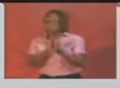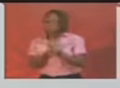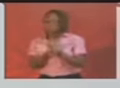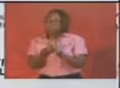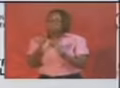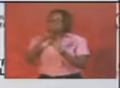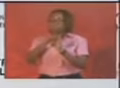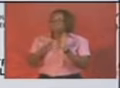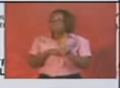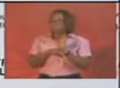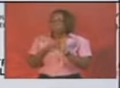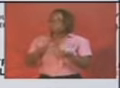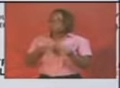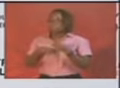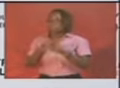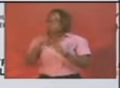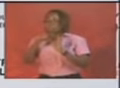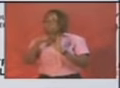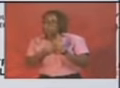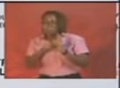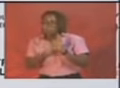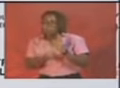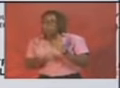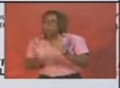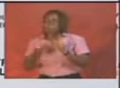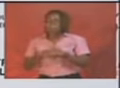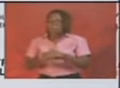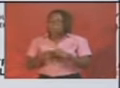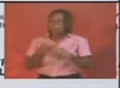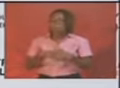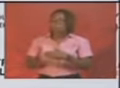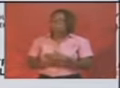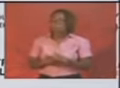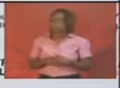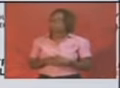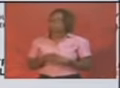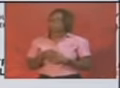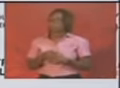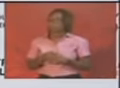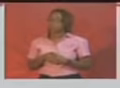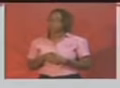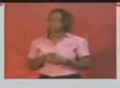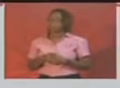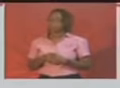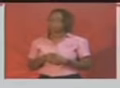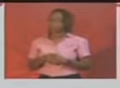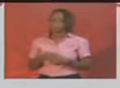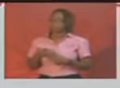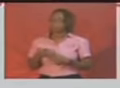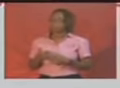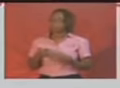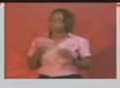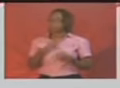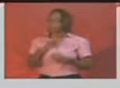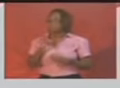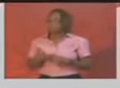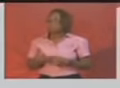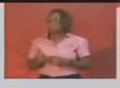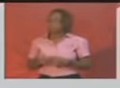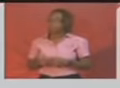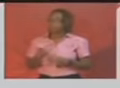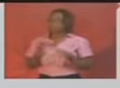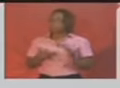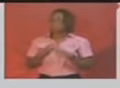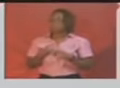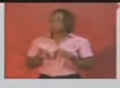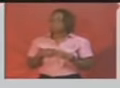In terms of the question asked about the excess mortality, I have some data that suggests that there's no excess mortality. The data we have so far is up to